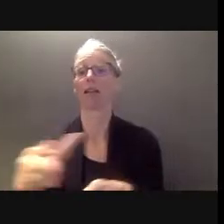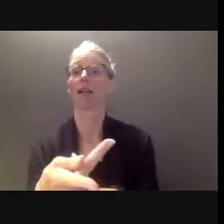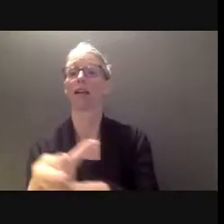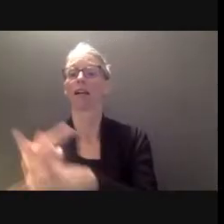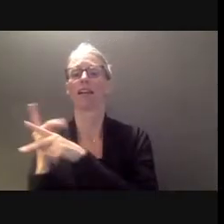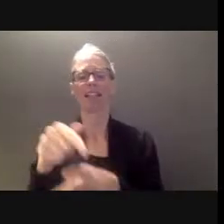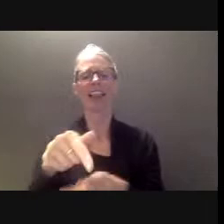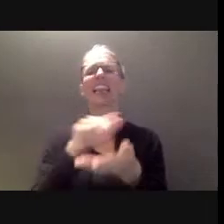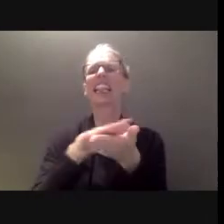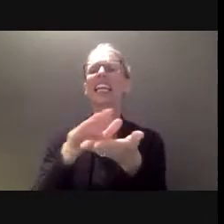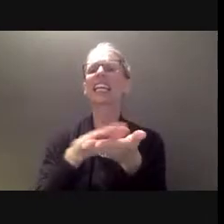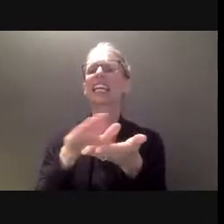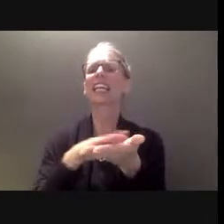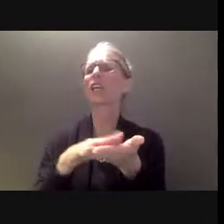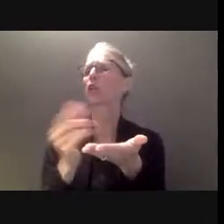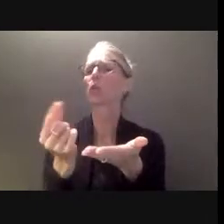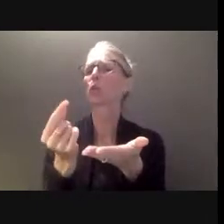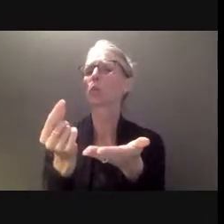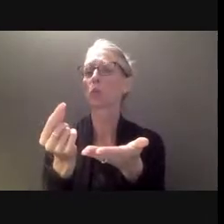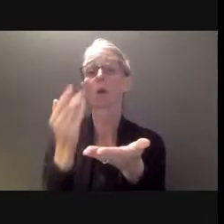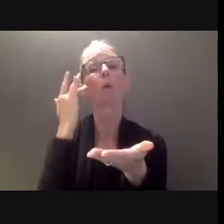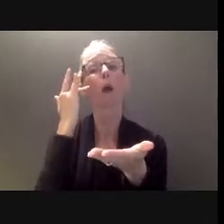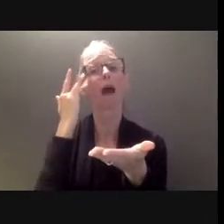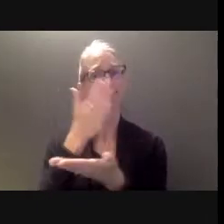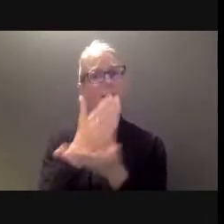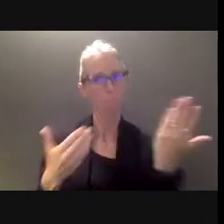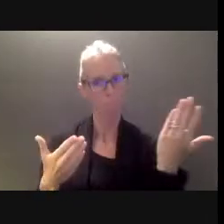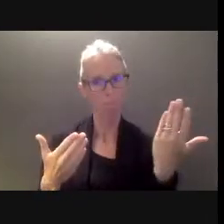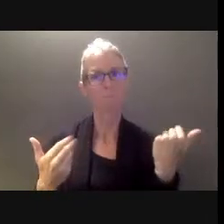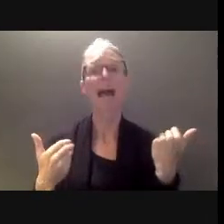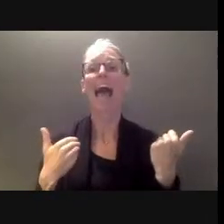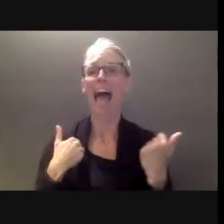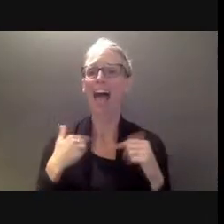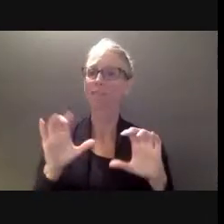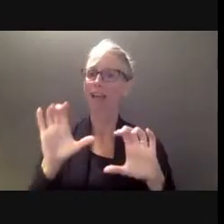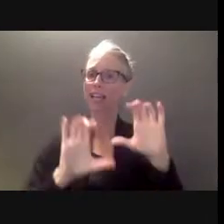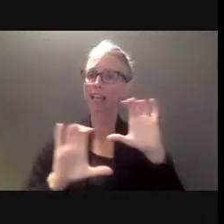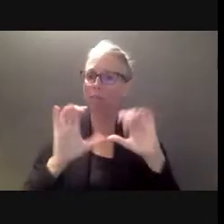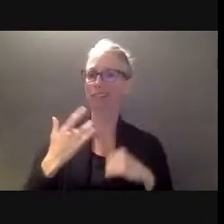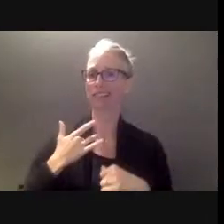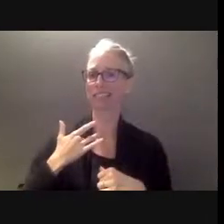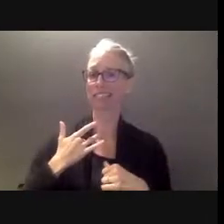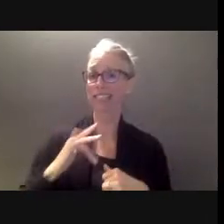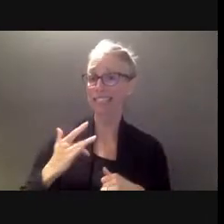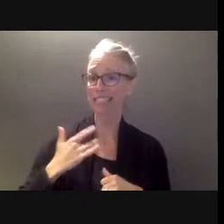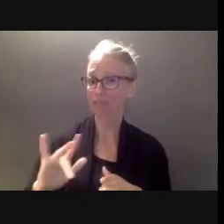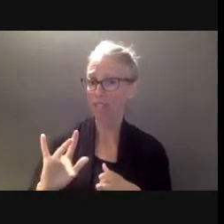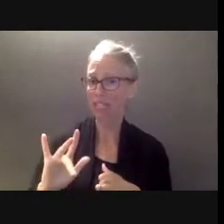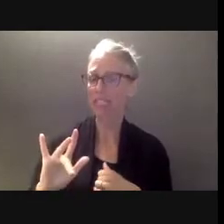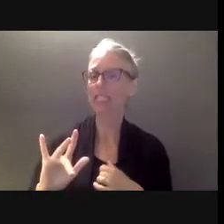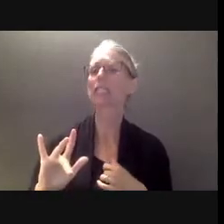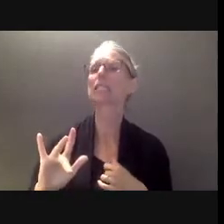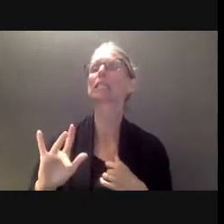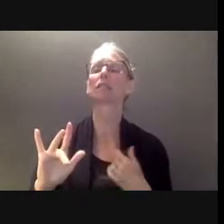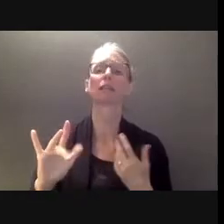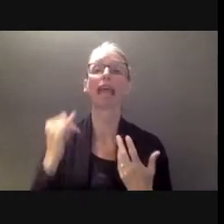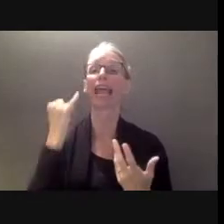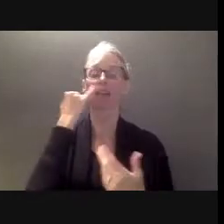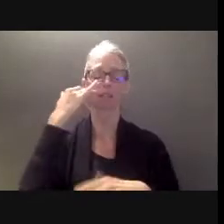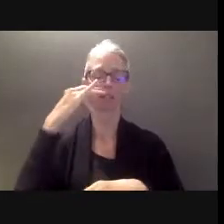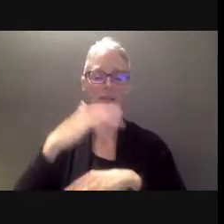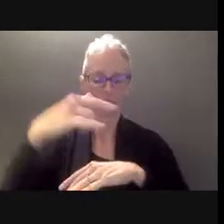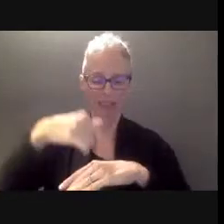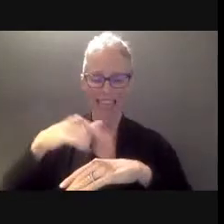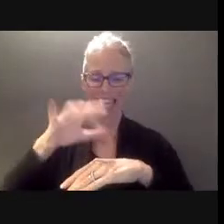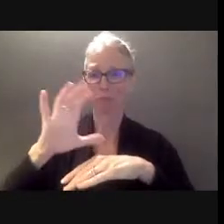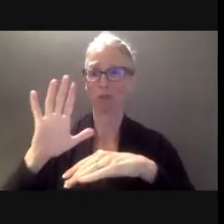for people with multiple chemical sensitivities who might have reactions to certain types of cleaning products, it could be a bit of a limiting